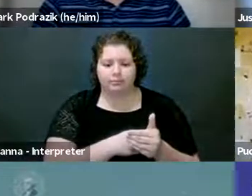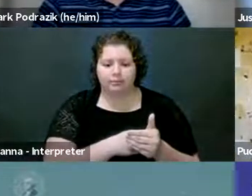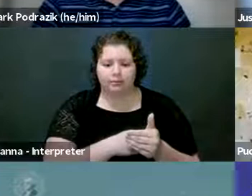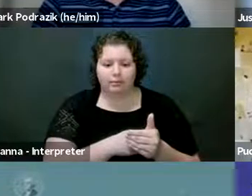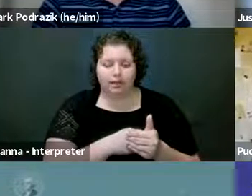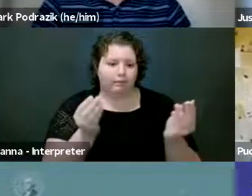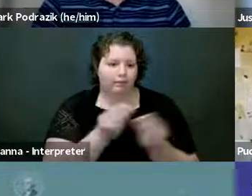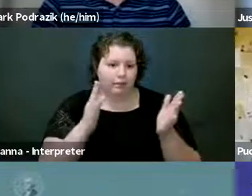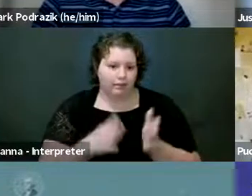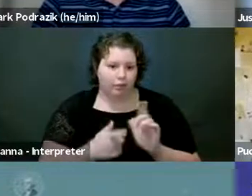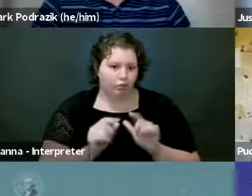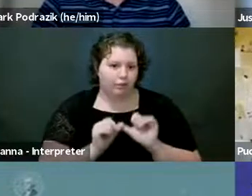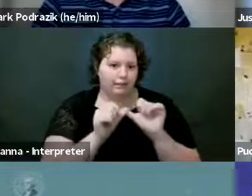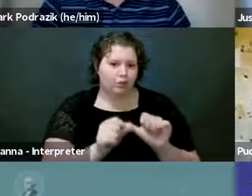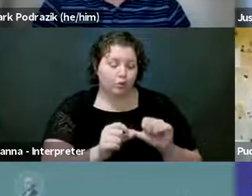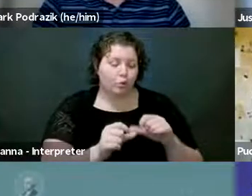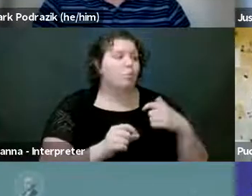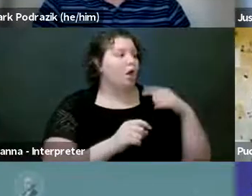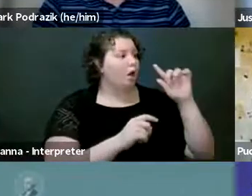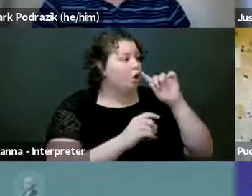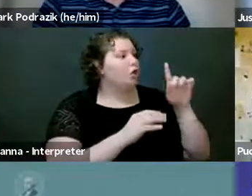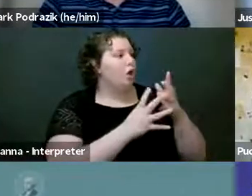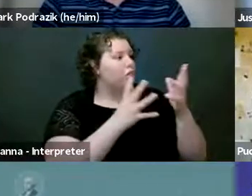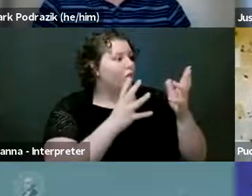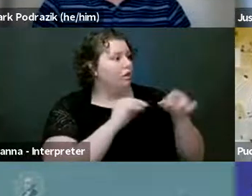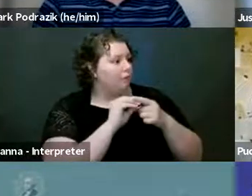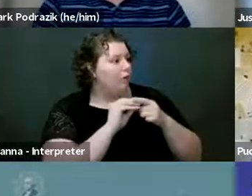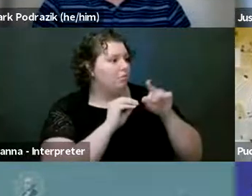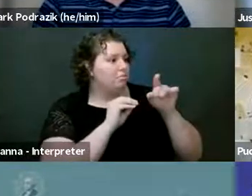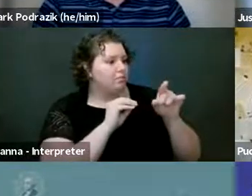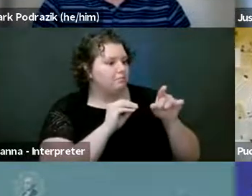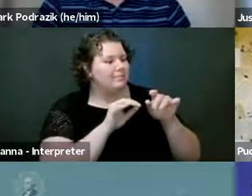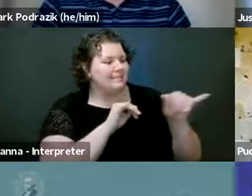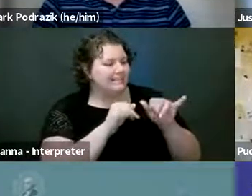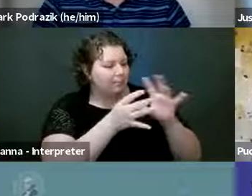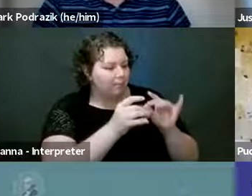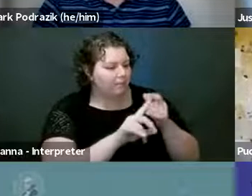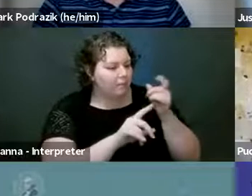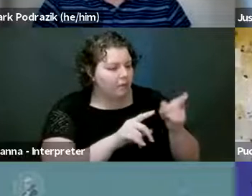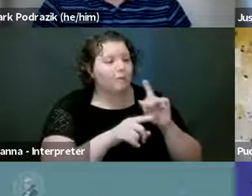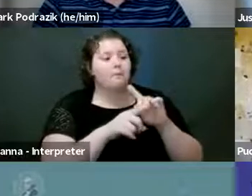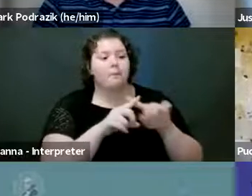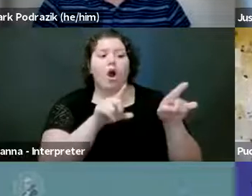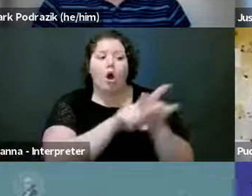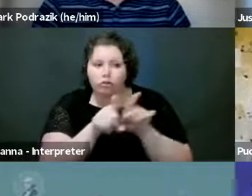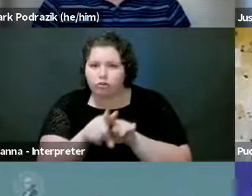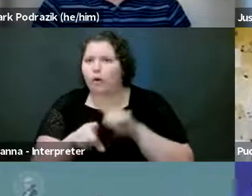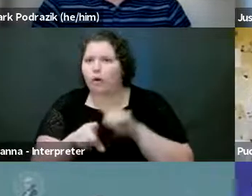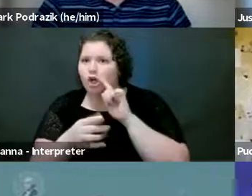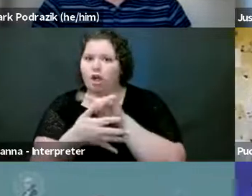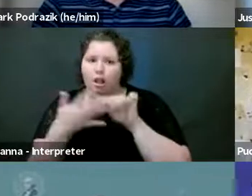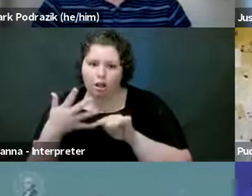about. So we'll do it this way. Let's start with Liz, and then I'm going to go to, so I'll get my facilitators ready so you know when you're